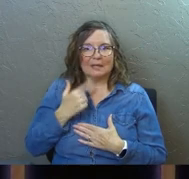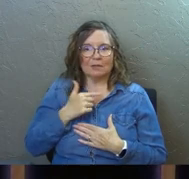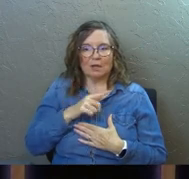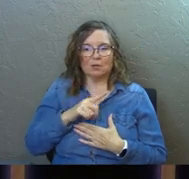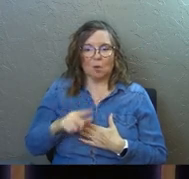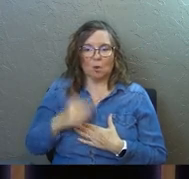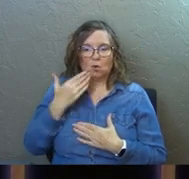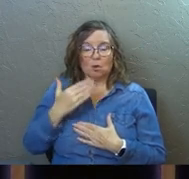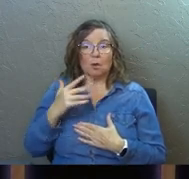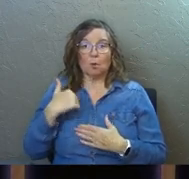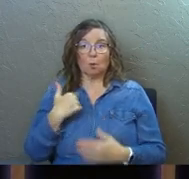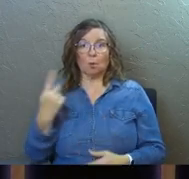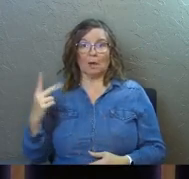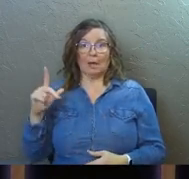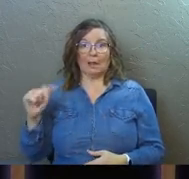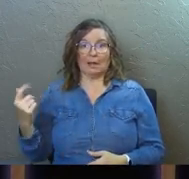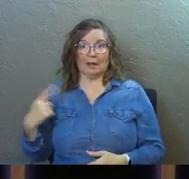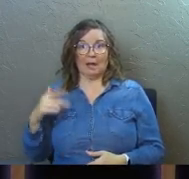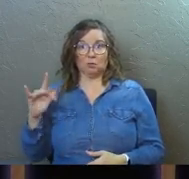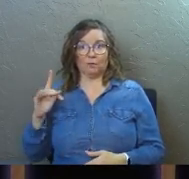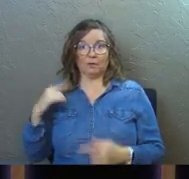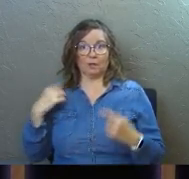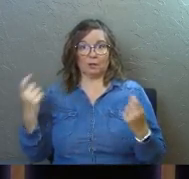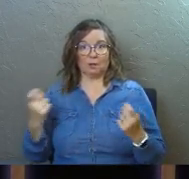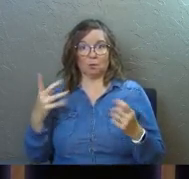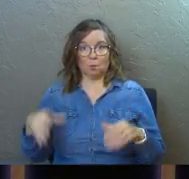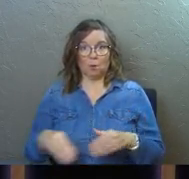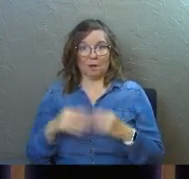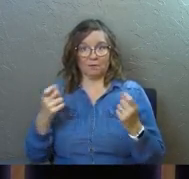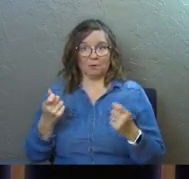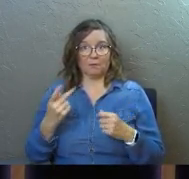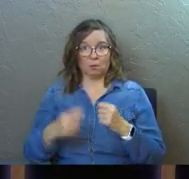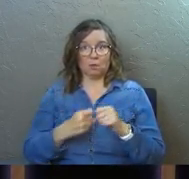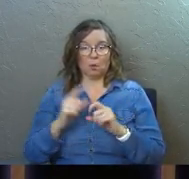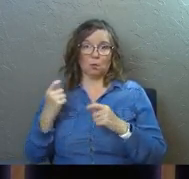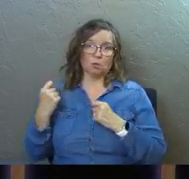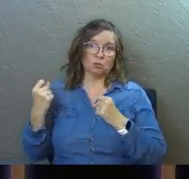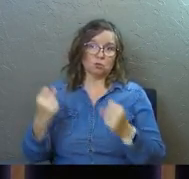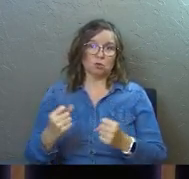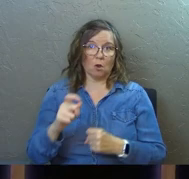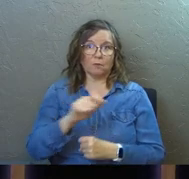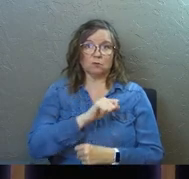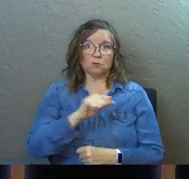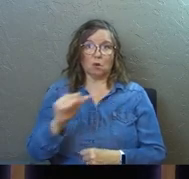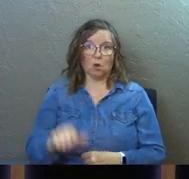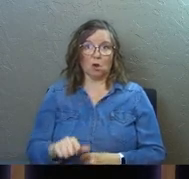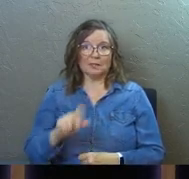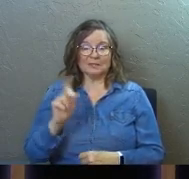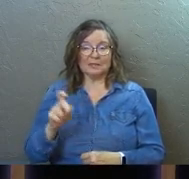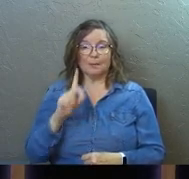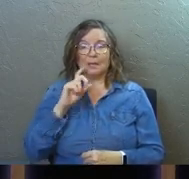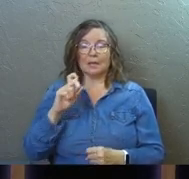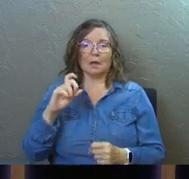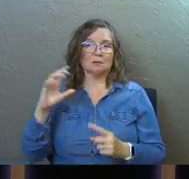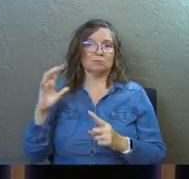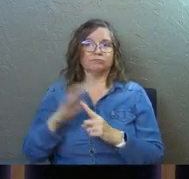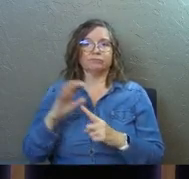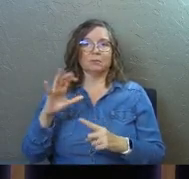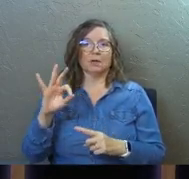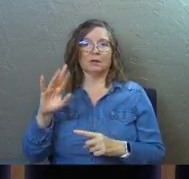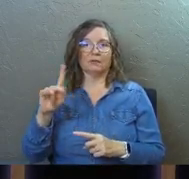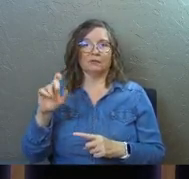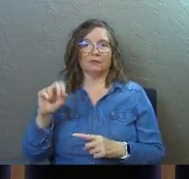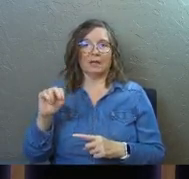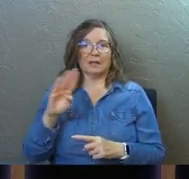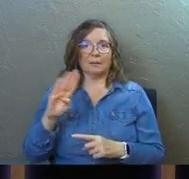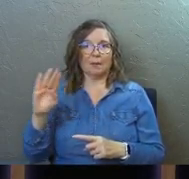had our 25th wedding anniversary a couple years ago, we drove to Austin, Texas, because the world-renowned Franklin Barbecue was down